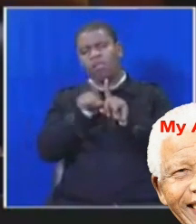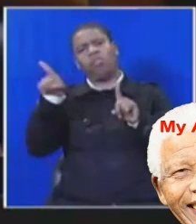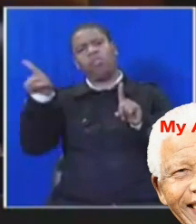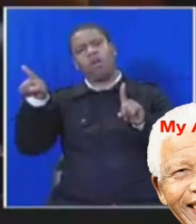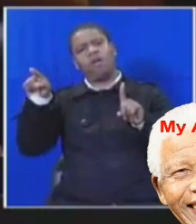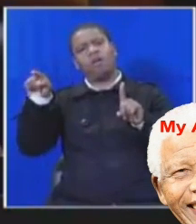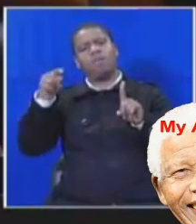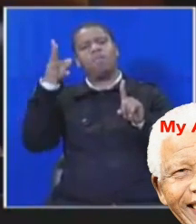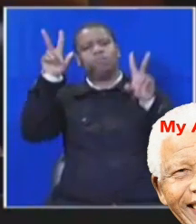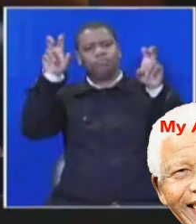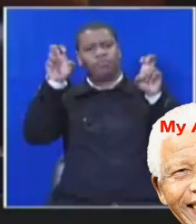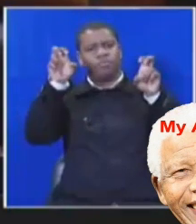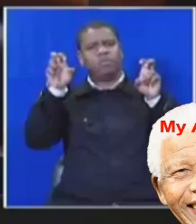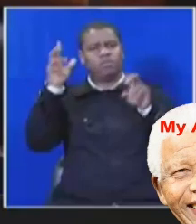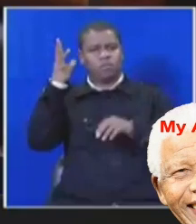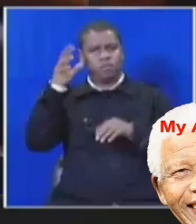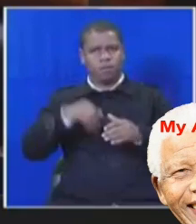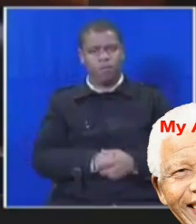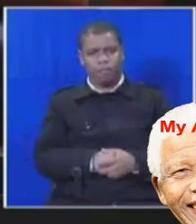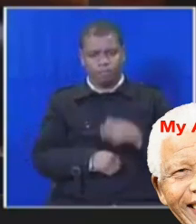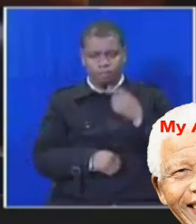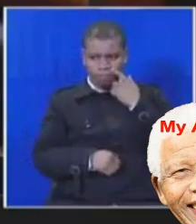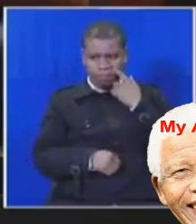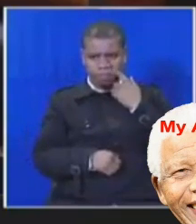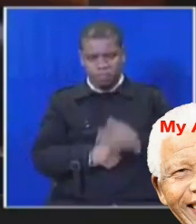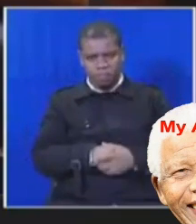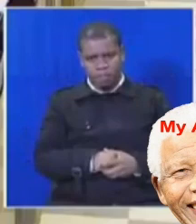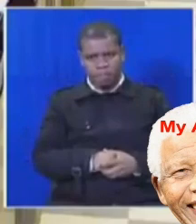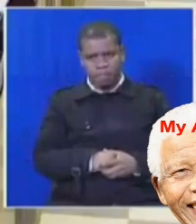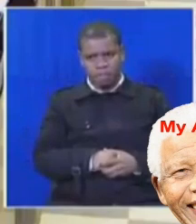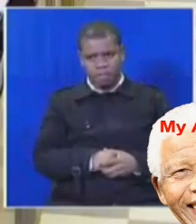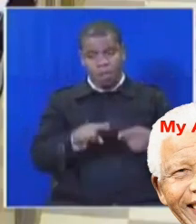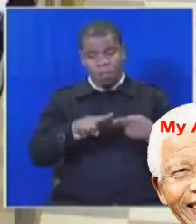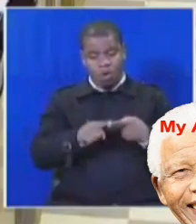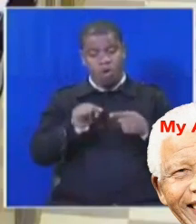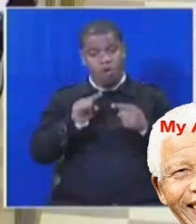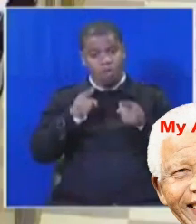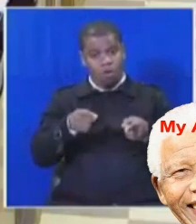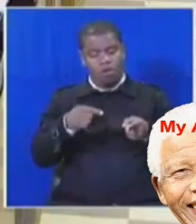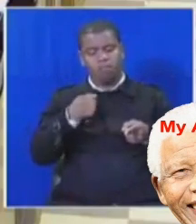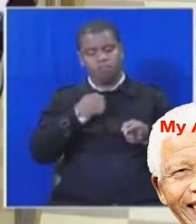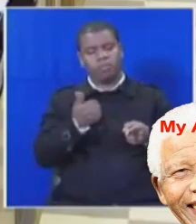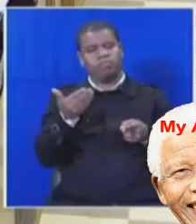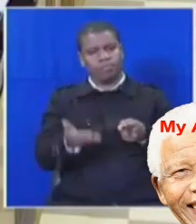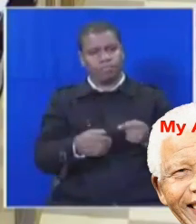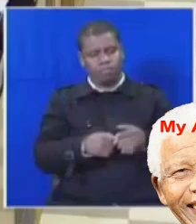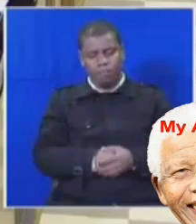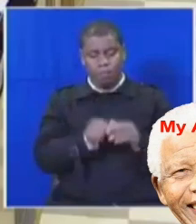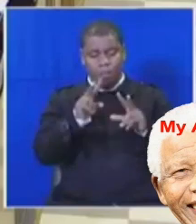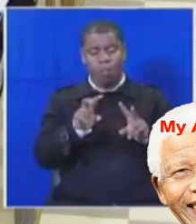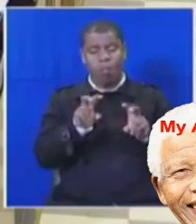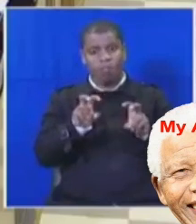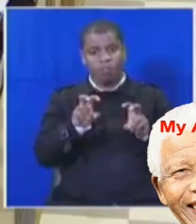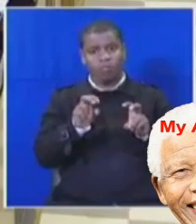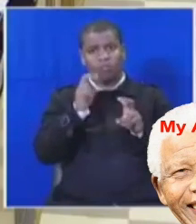the debate. Honorable Bata, what is your point of order? My point of order, Chair, is as follows. The Honorable member also must